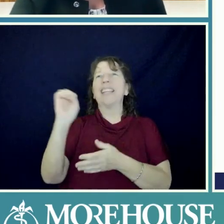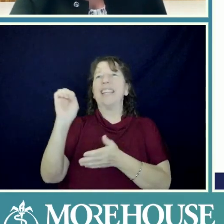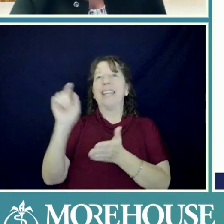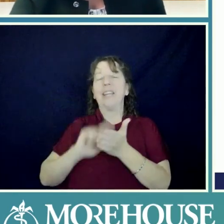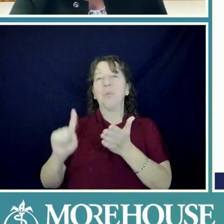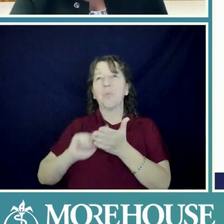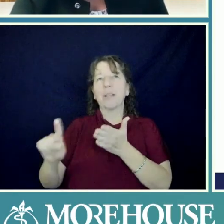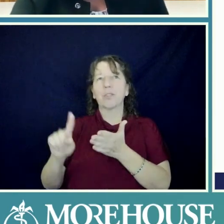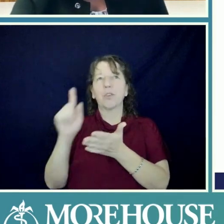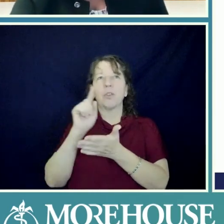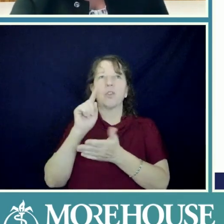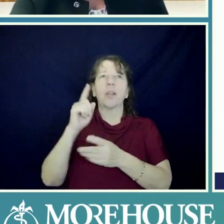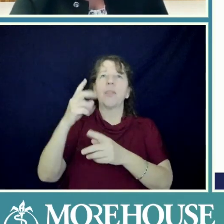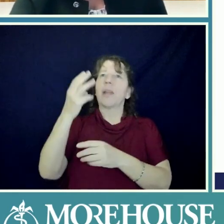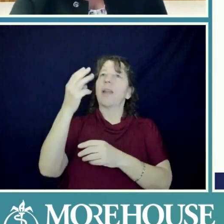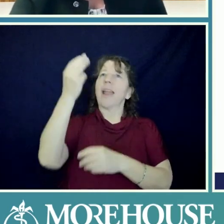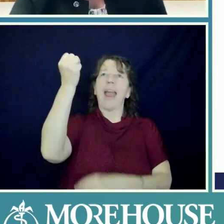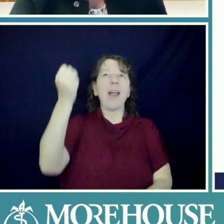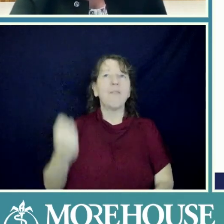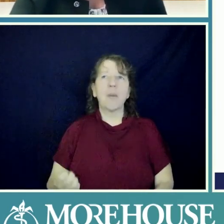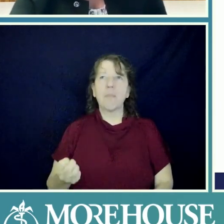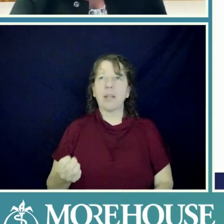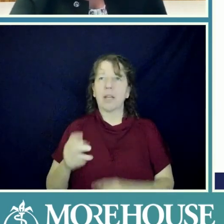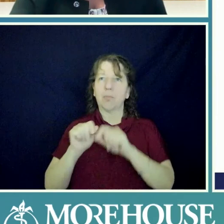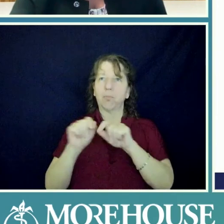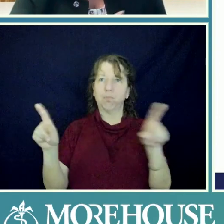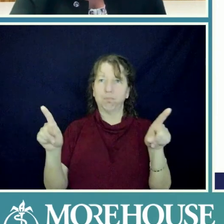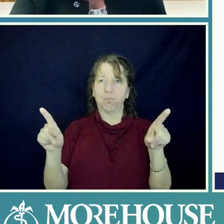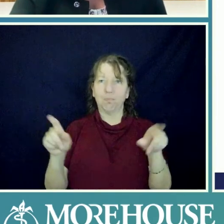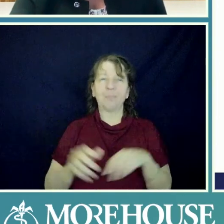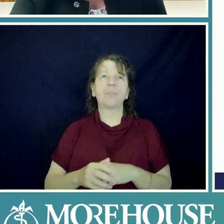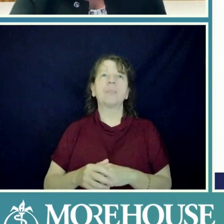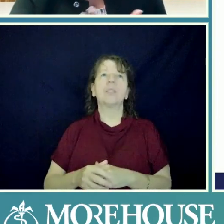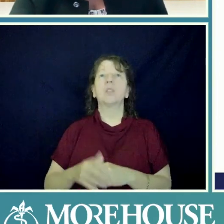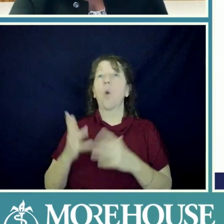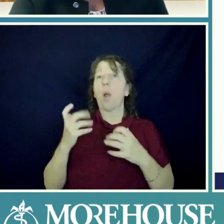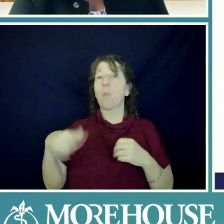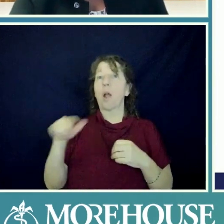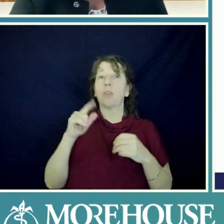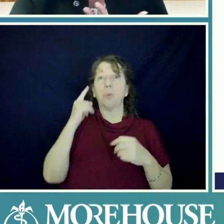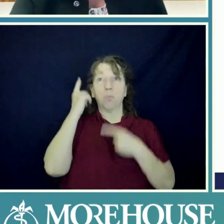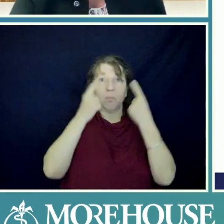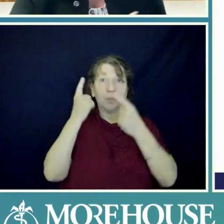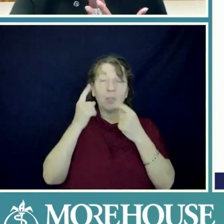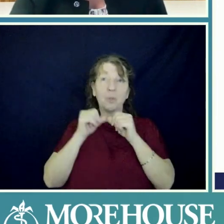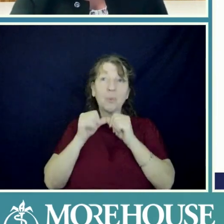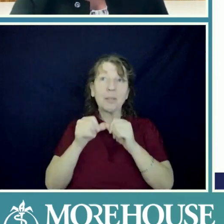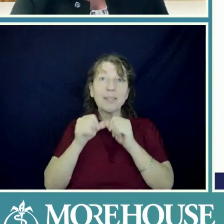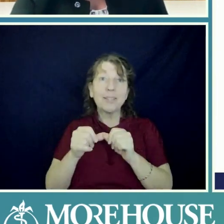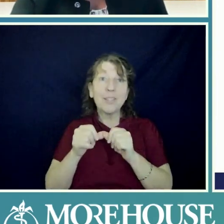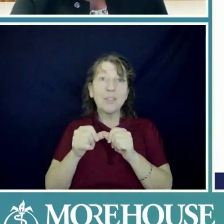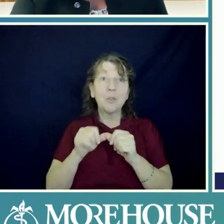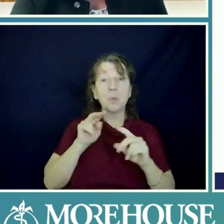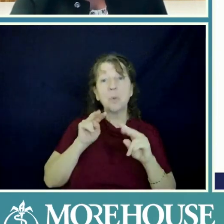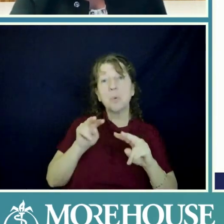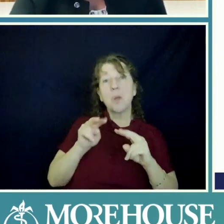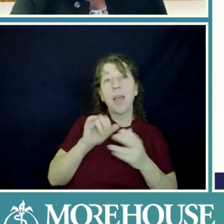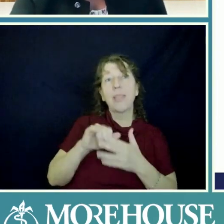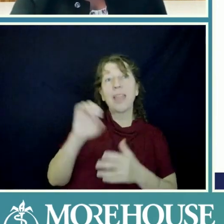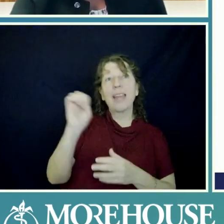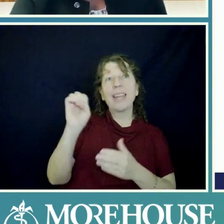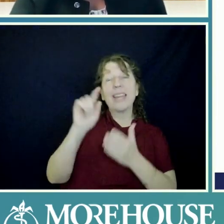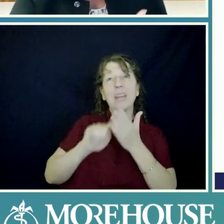published every Monday. So I want to encourage you to continue to look at that e-research